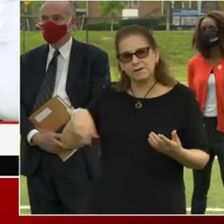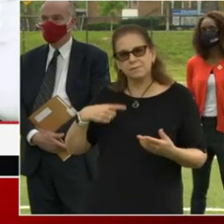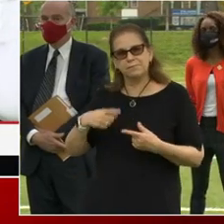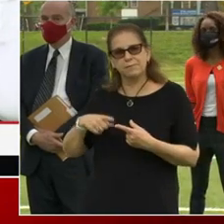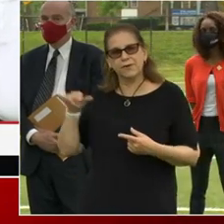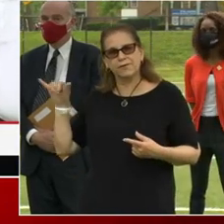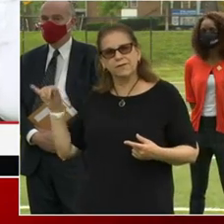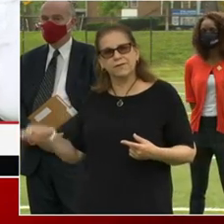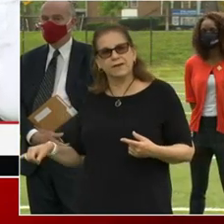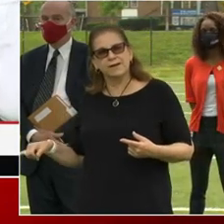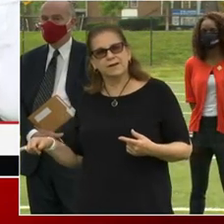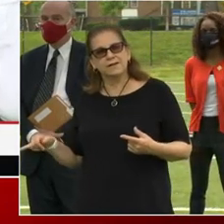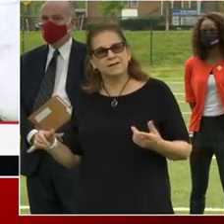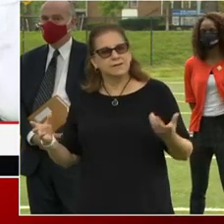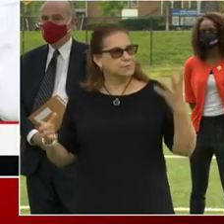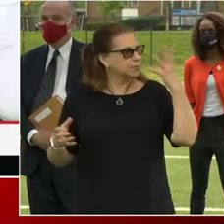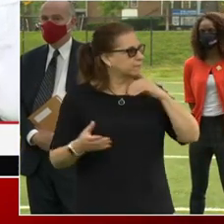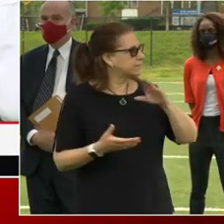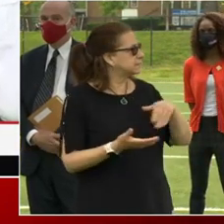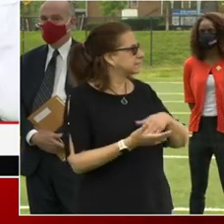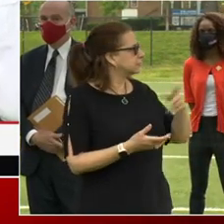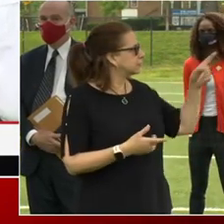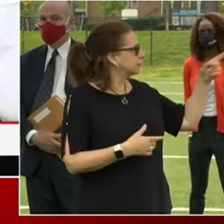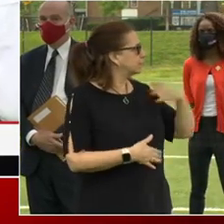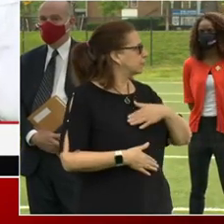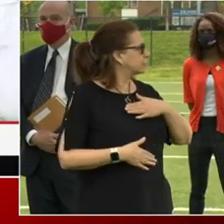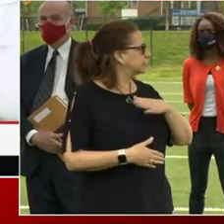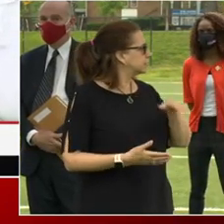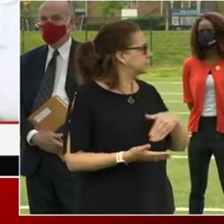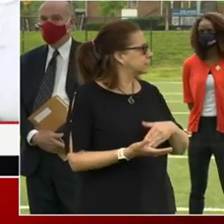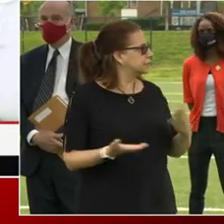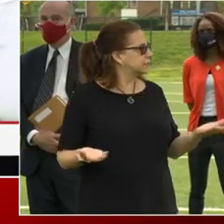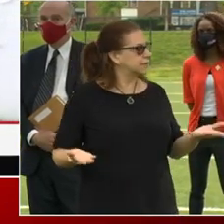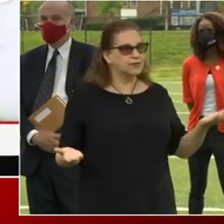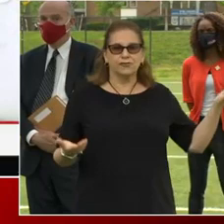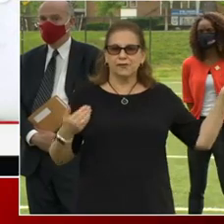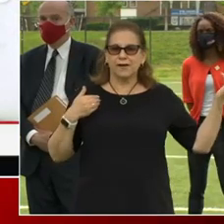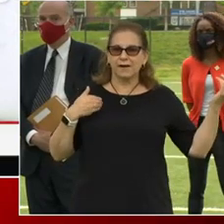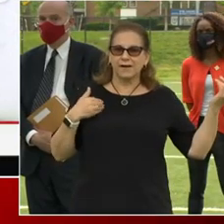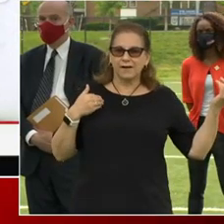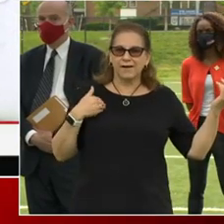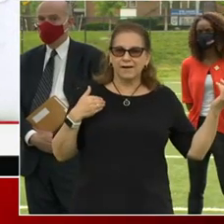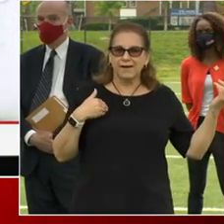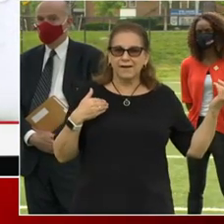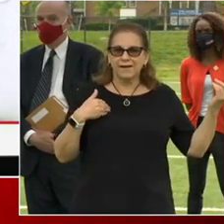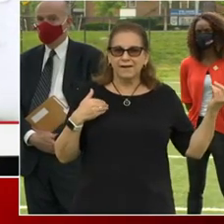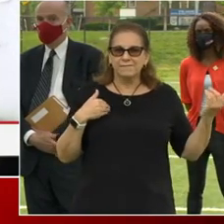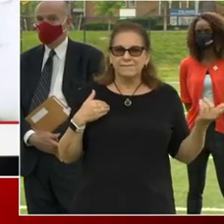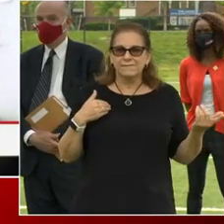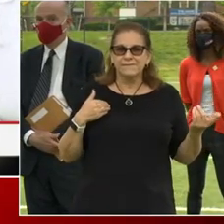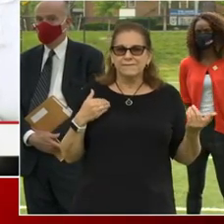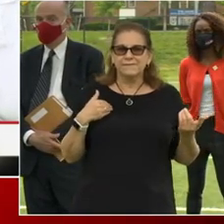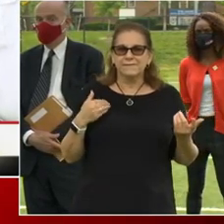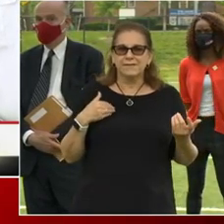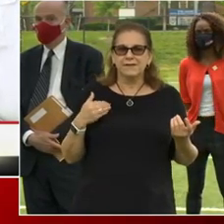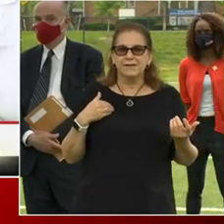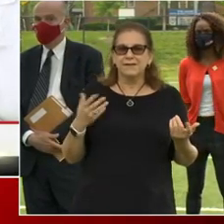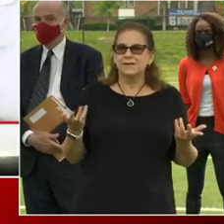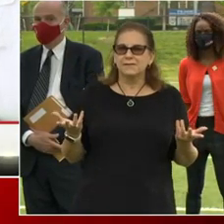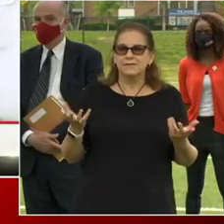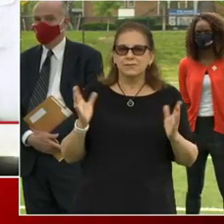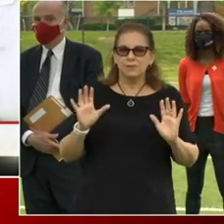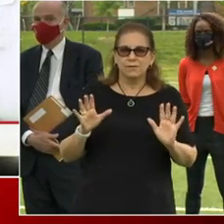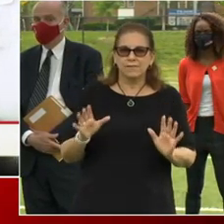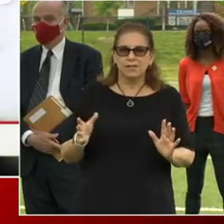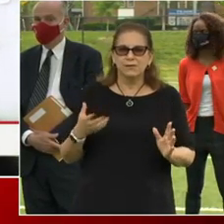beautiful center. Y'all building all these beautiful centers at DPR. And like I said, we're not even on a national rank. Sports,